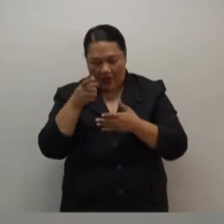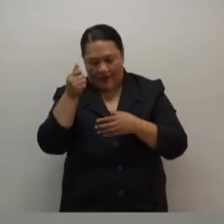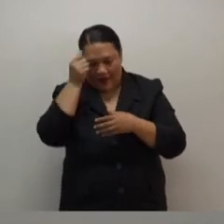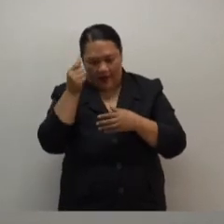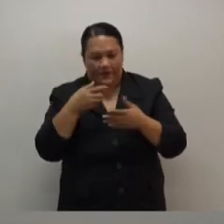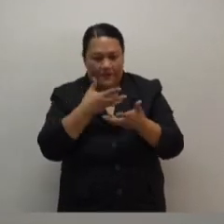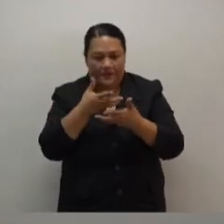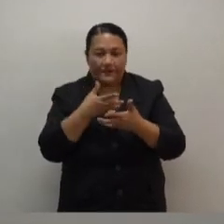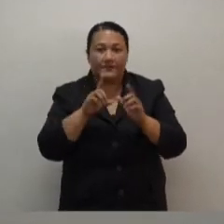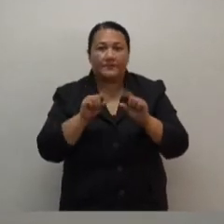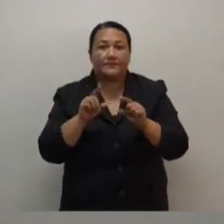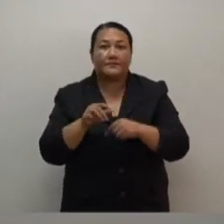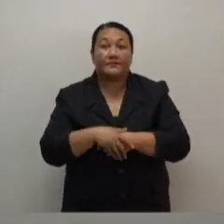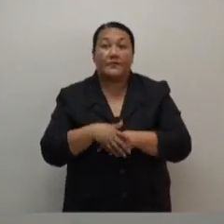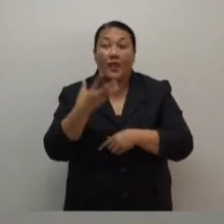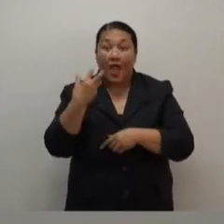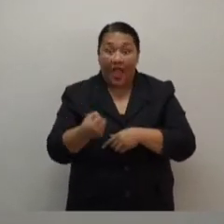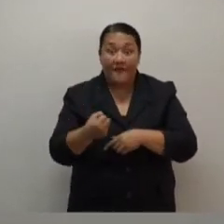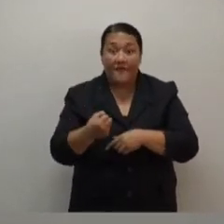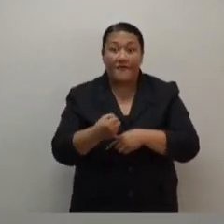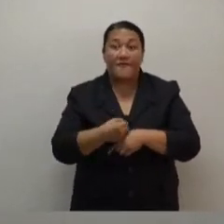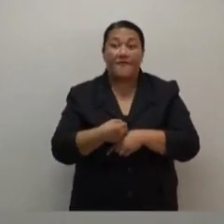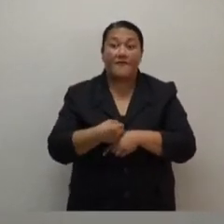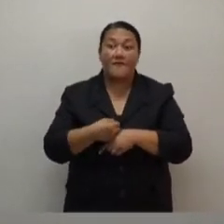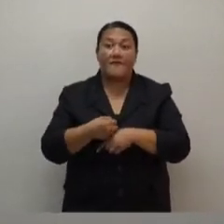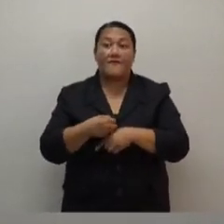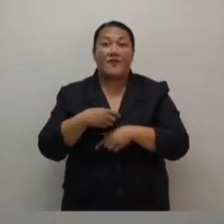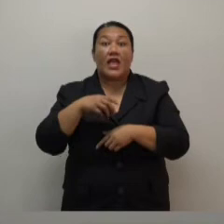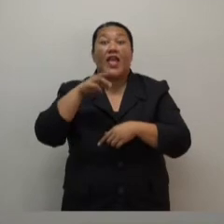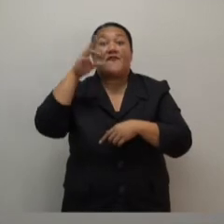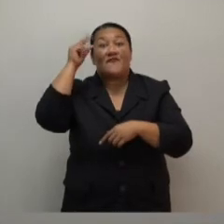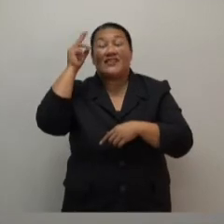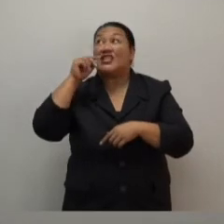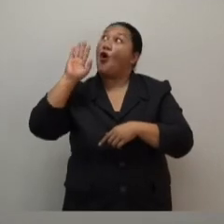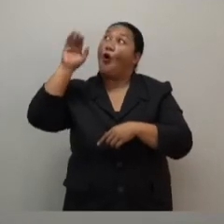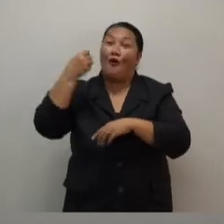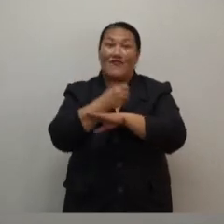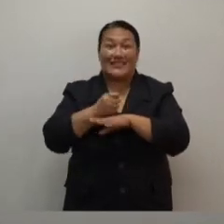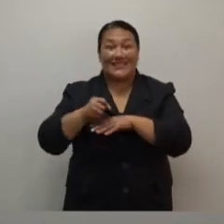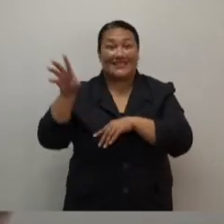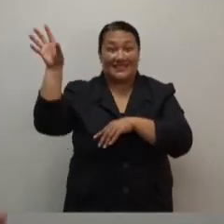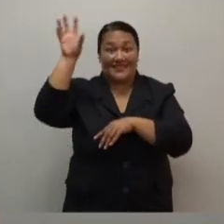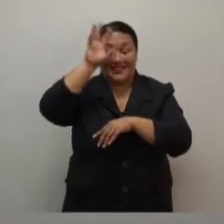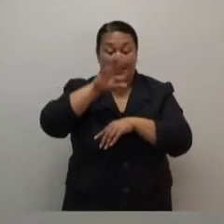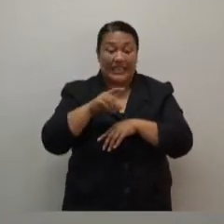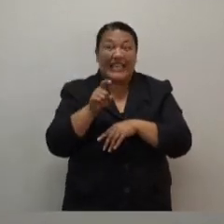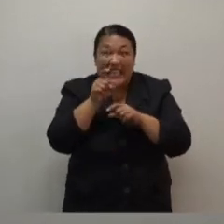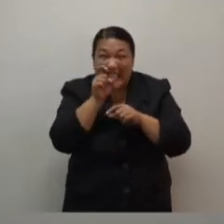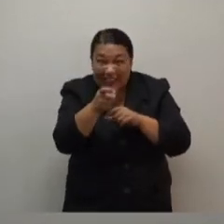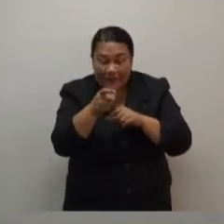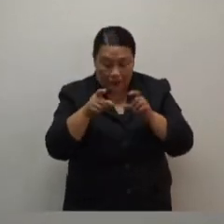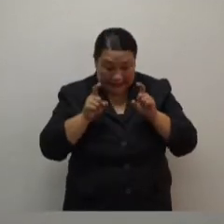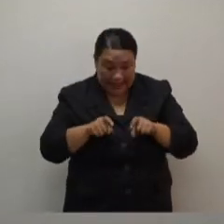Now, we do have some Fijians who live offshore who may want to change their name. So if you live in Fiji, for example,